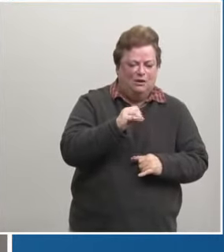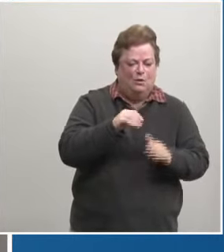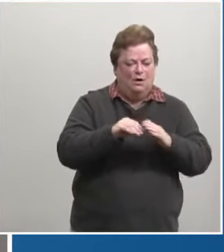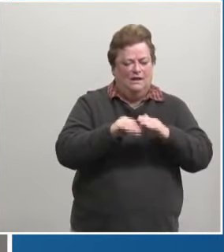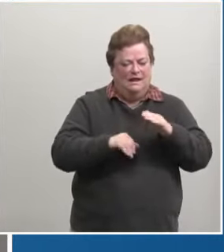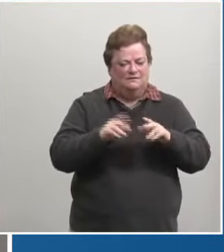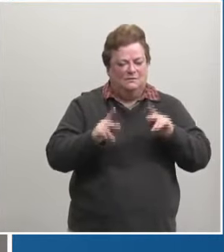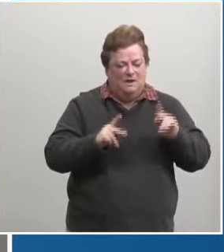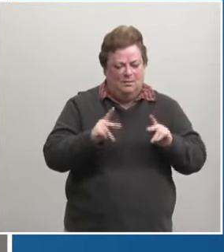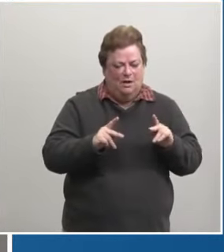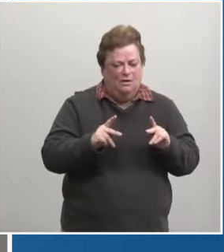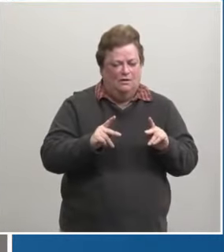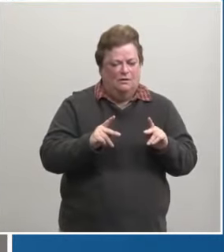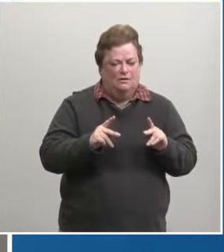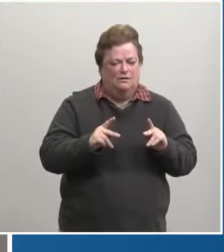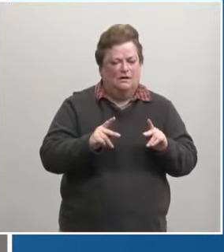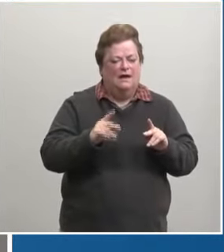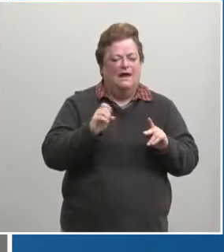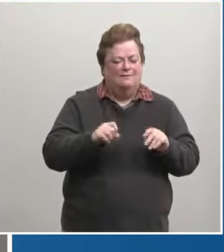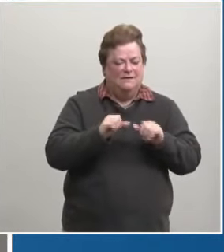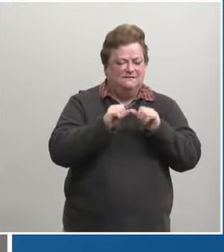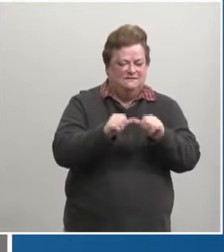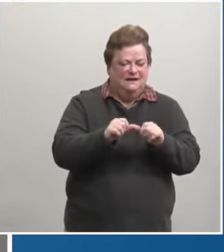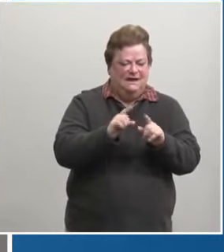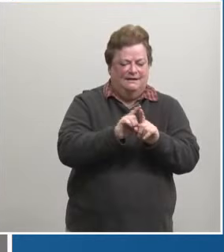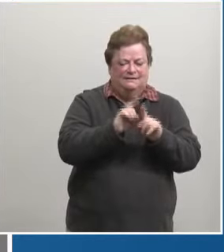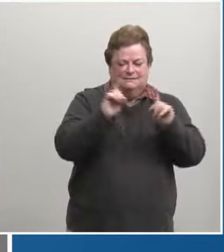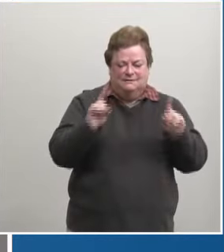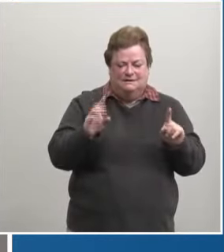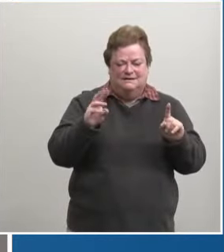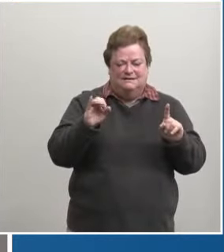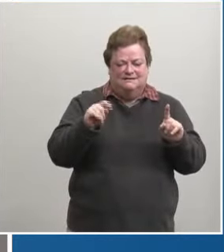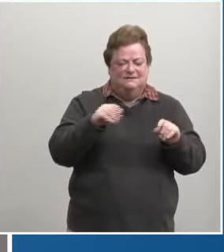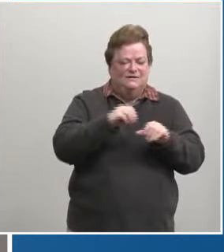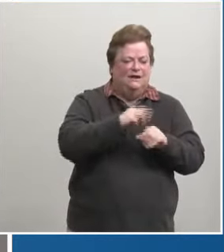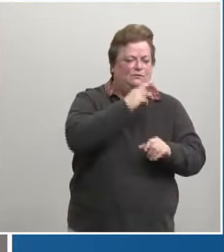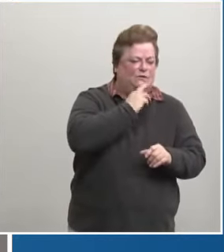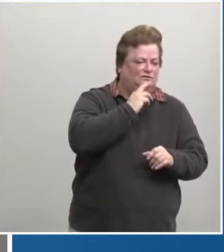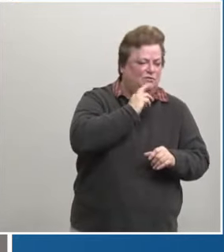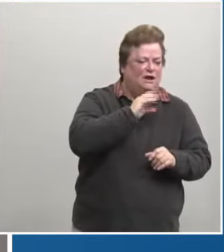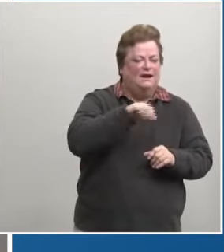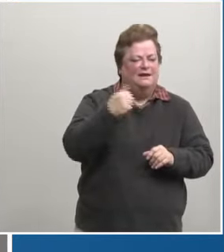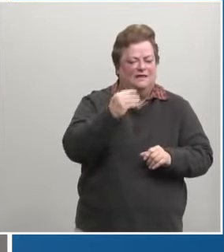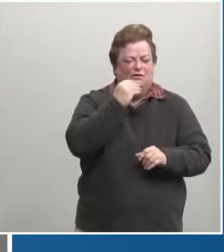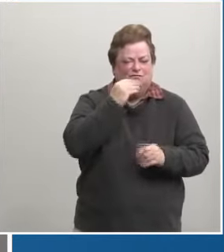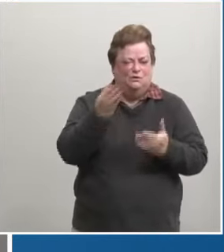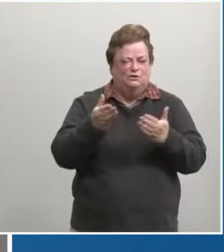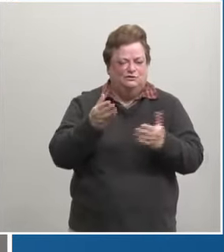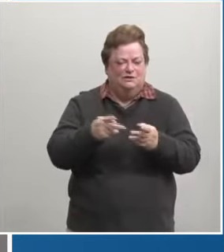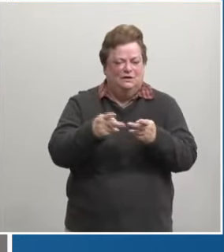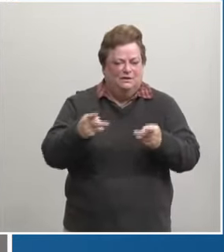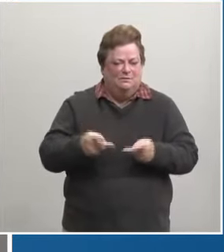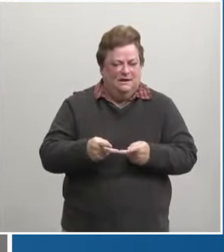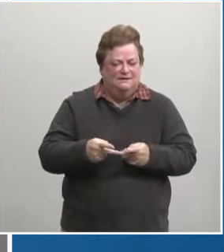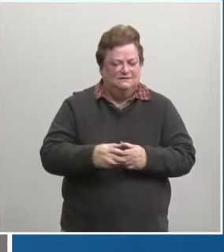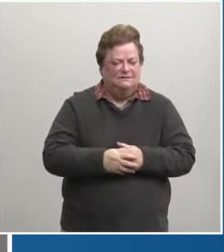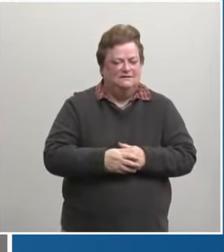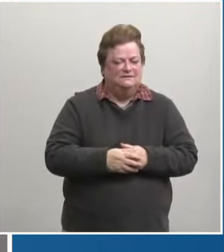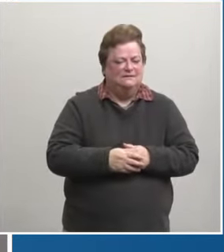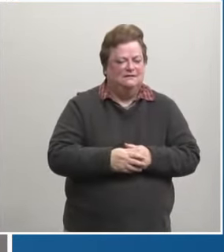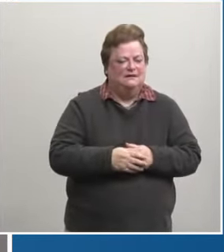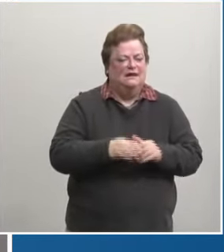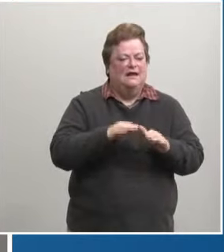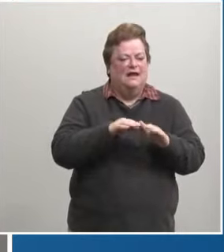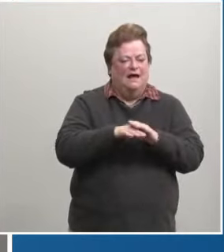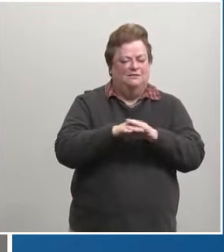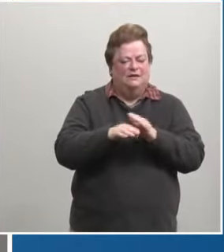individuals and must remain 6 feet apart in restaurant, bars, and other food service establishments. The occupancy